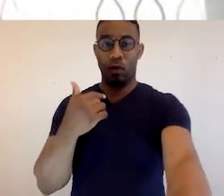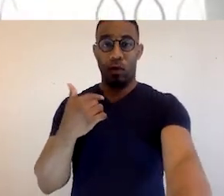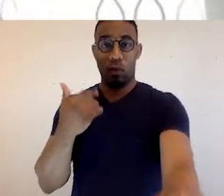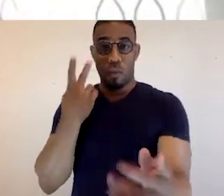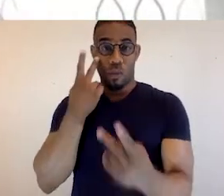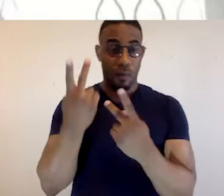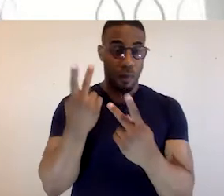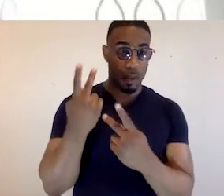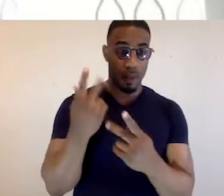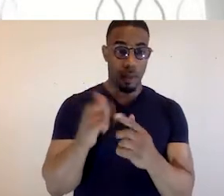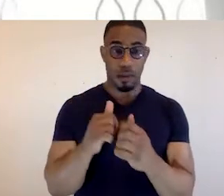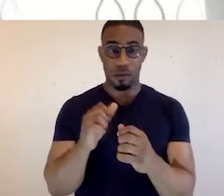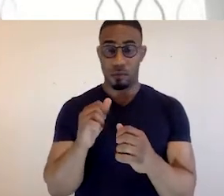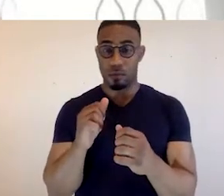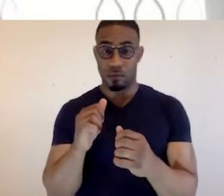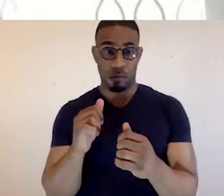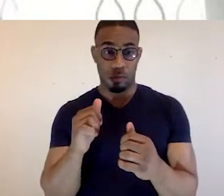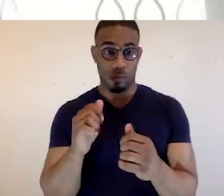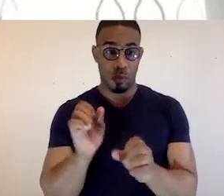and to create this.